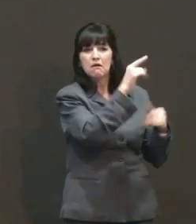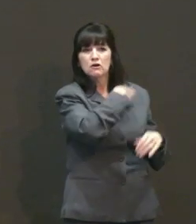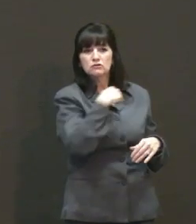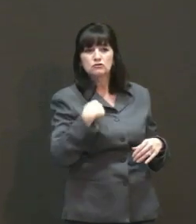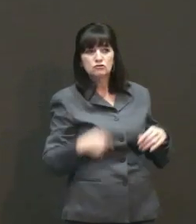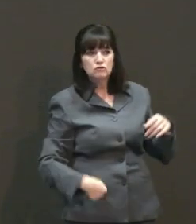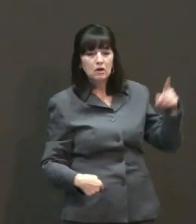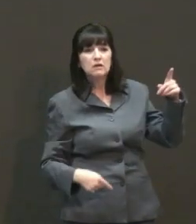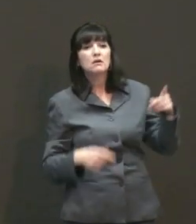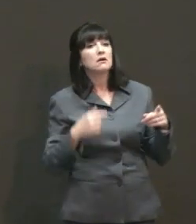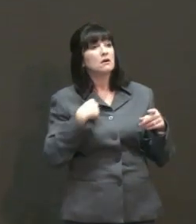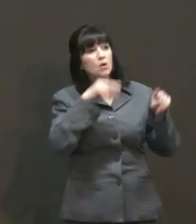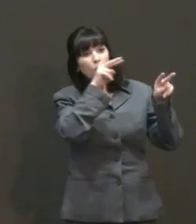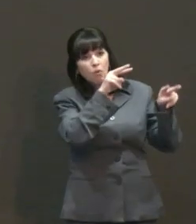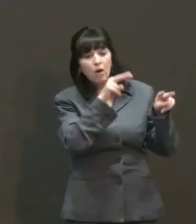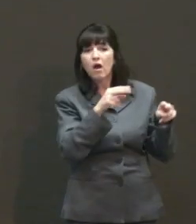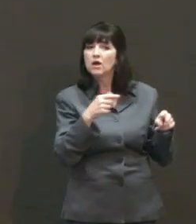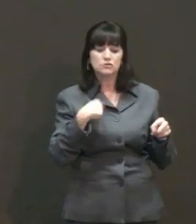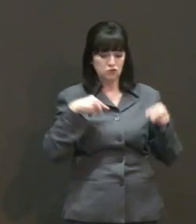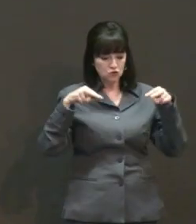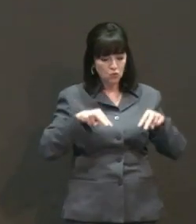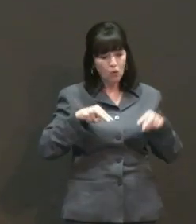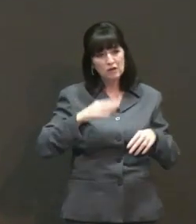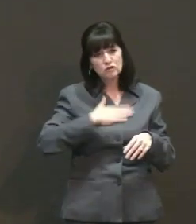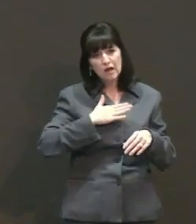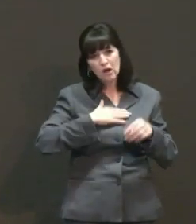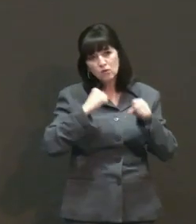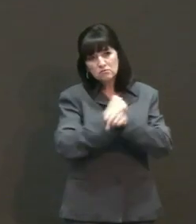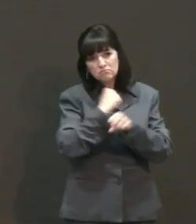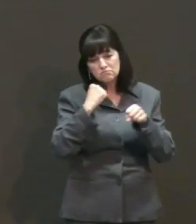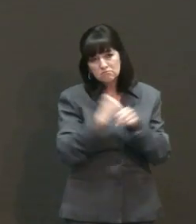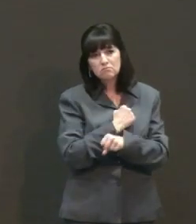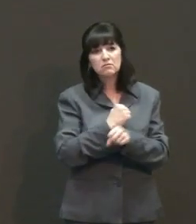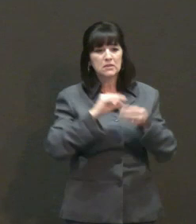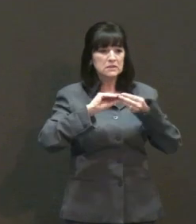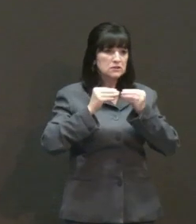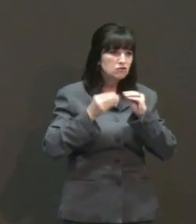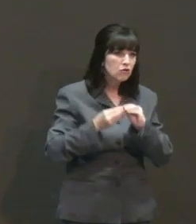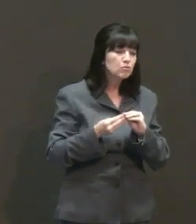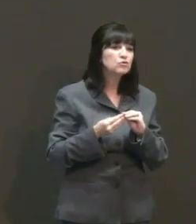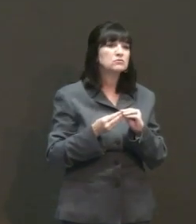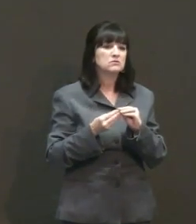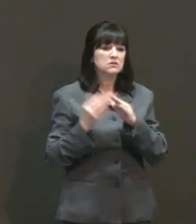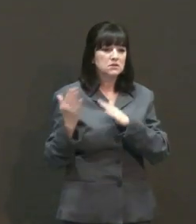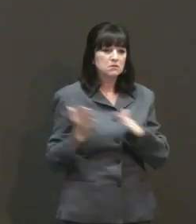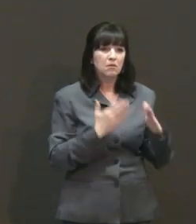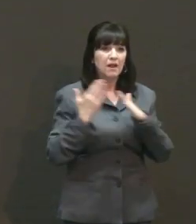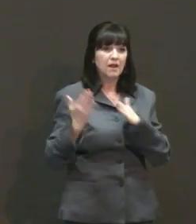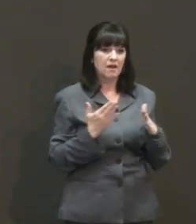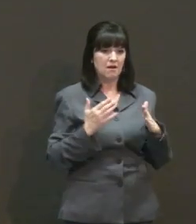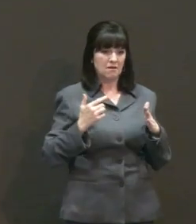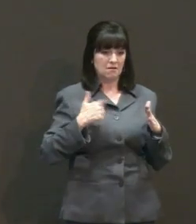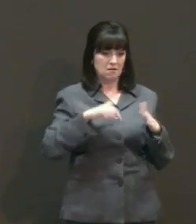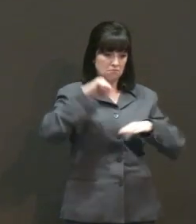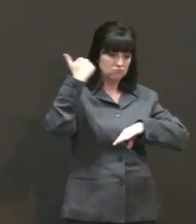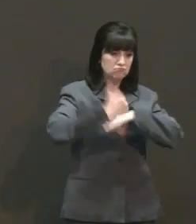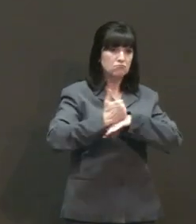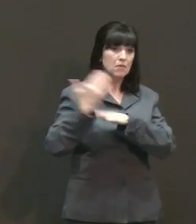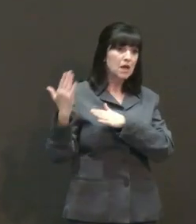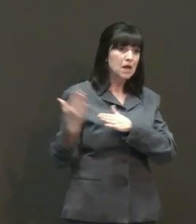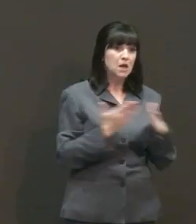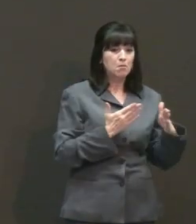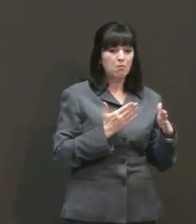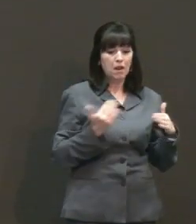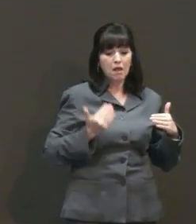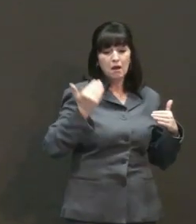the science and the data that we have in front of us, and not make any long-term predictions about